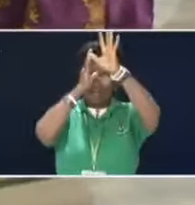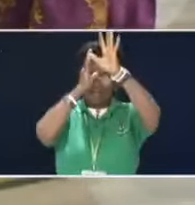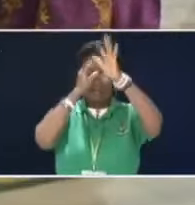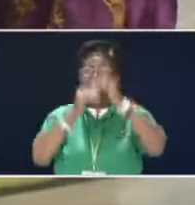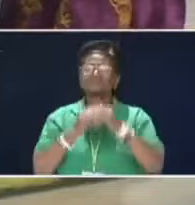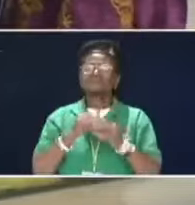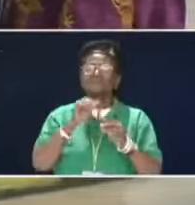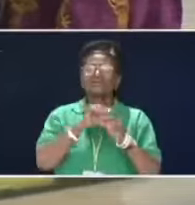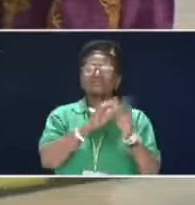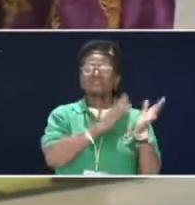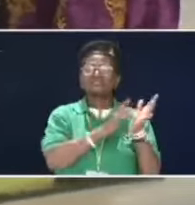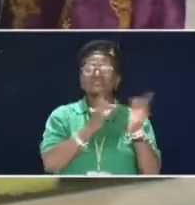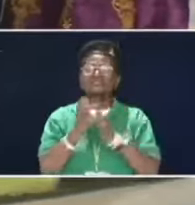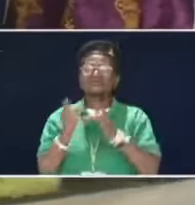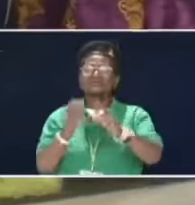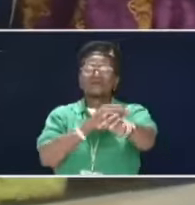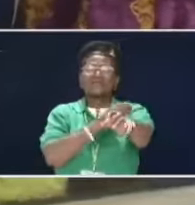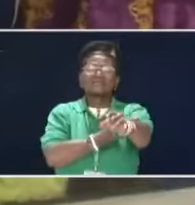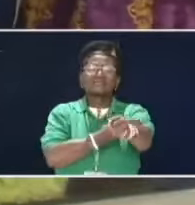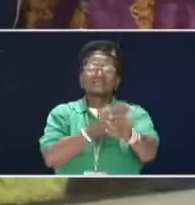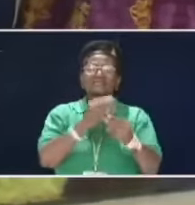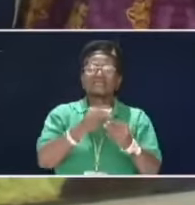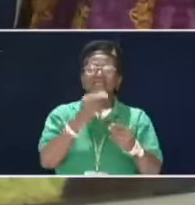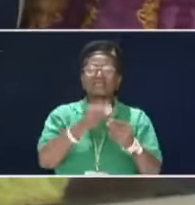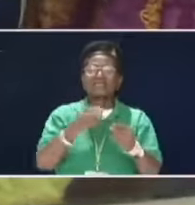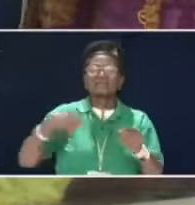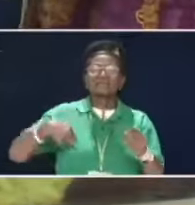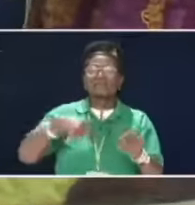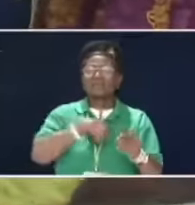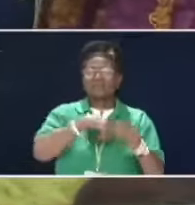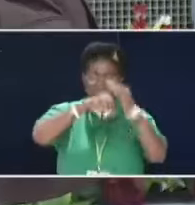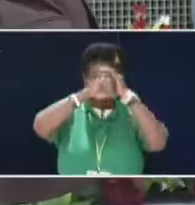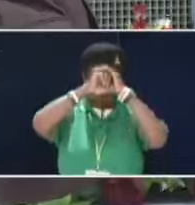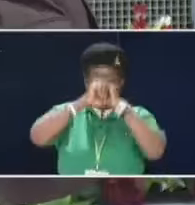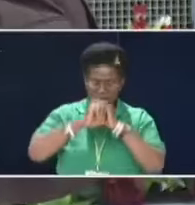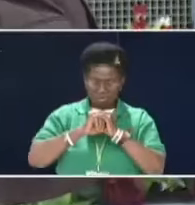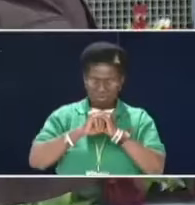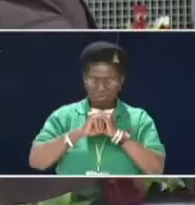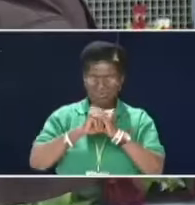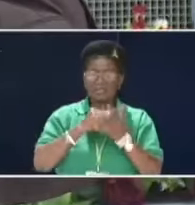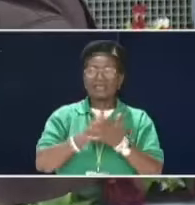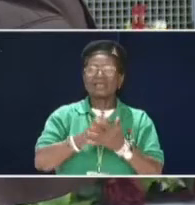In Jesus' mighty name, we worship